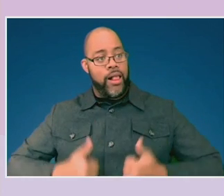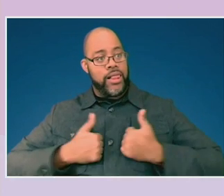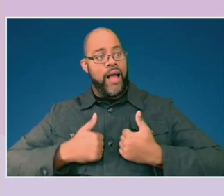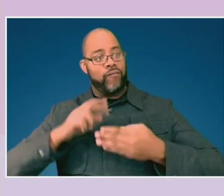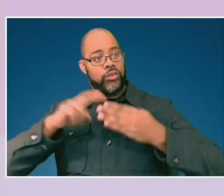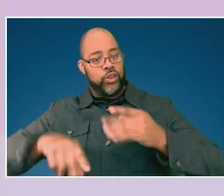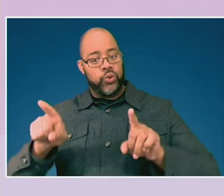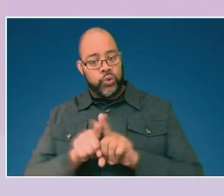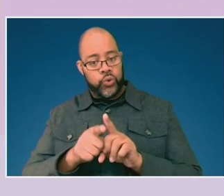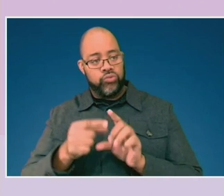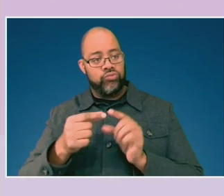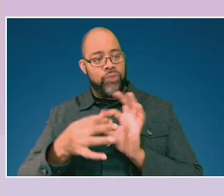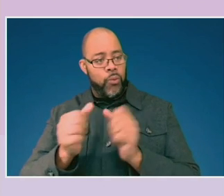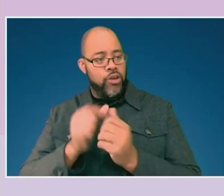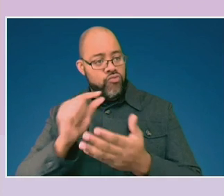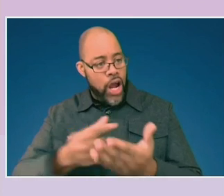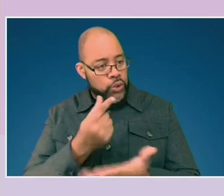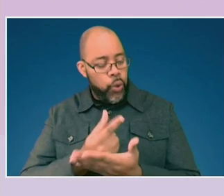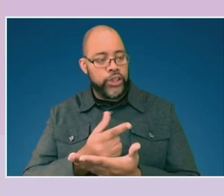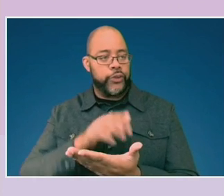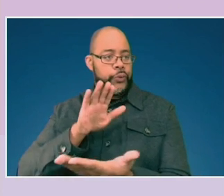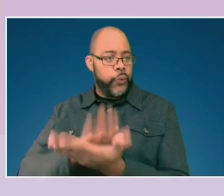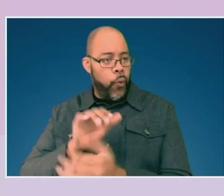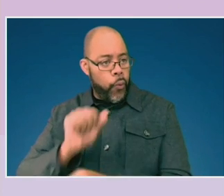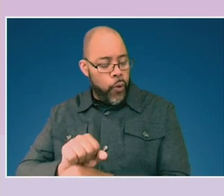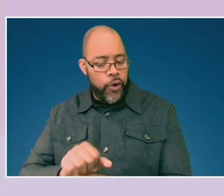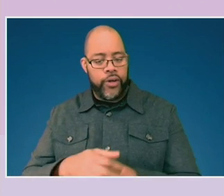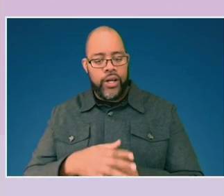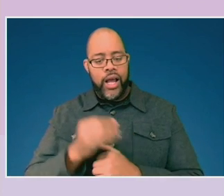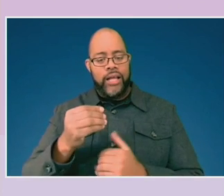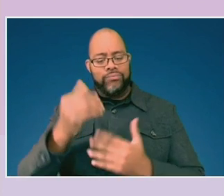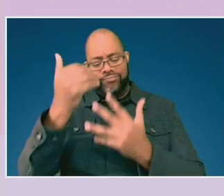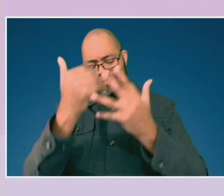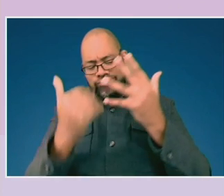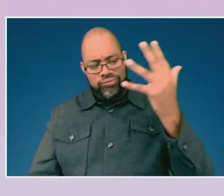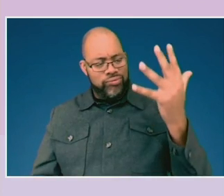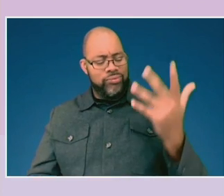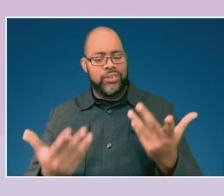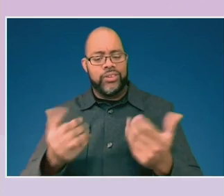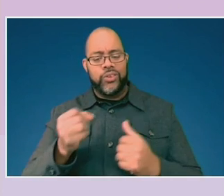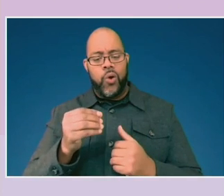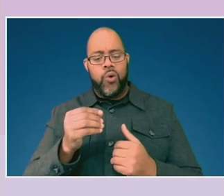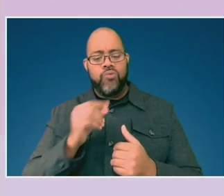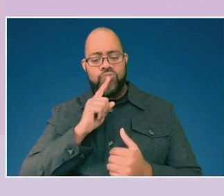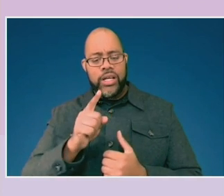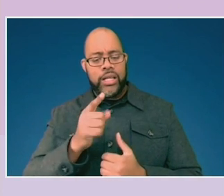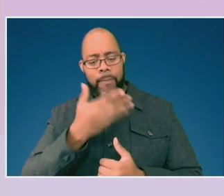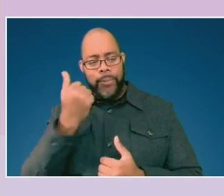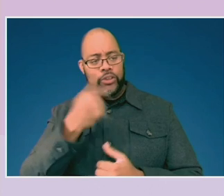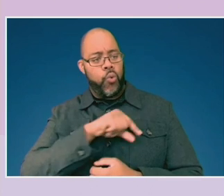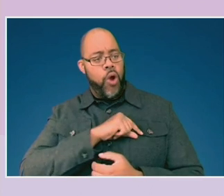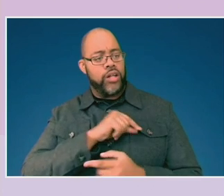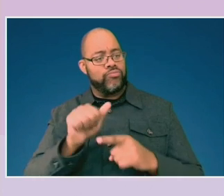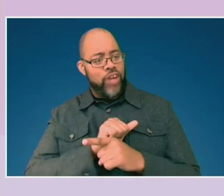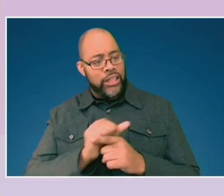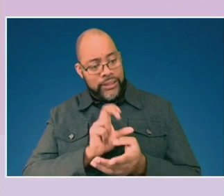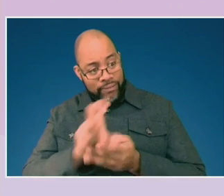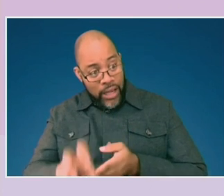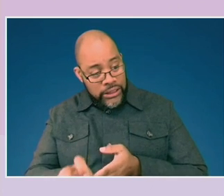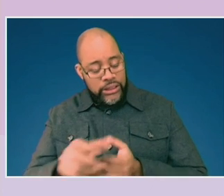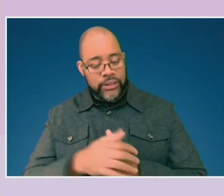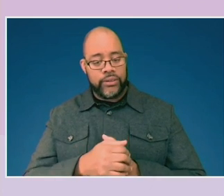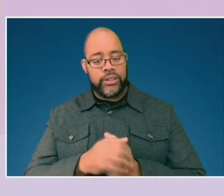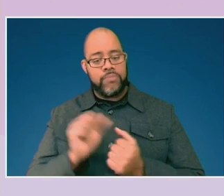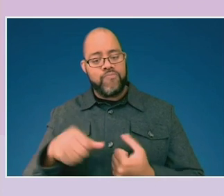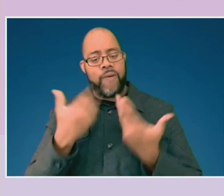to like graduation, academics, and the list goes on. So when we invest in quality practices and